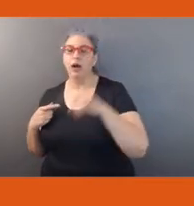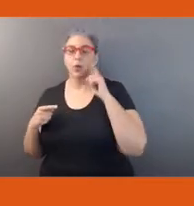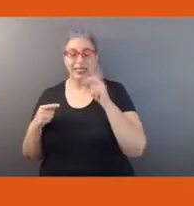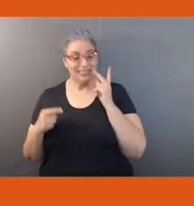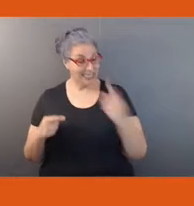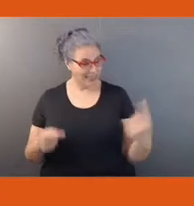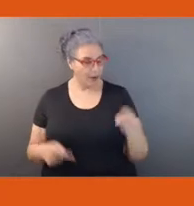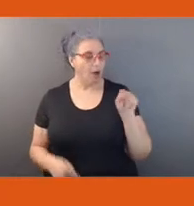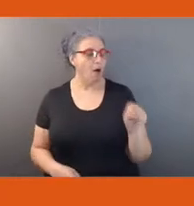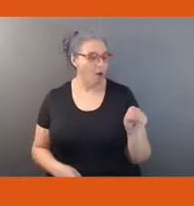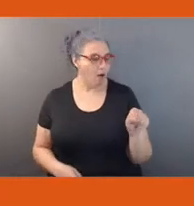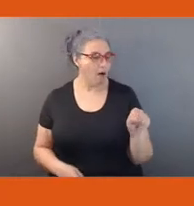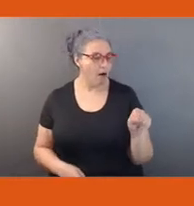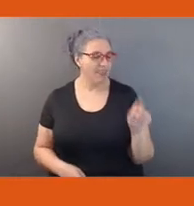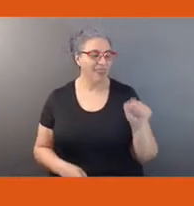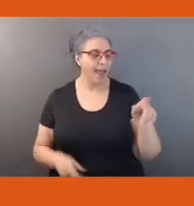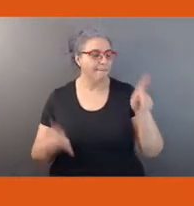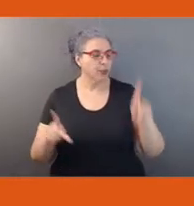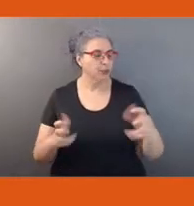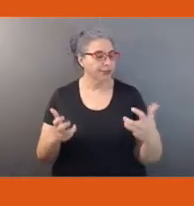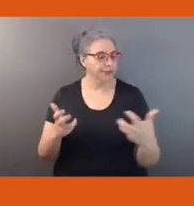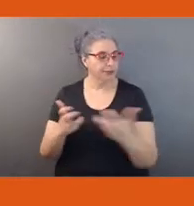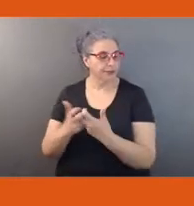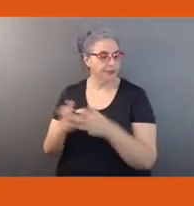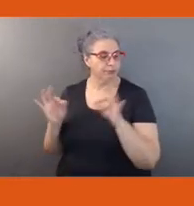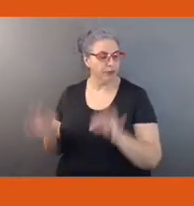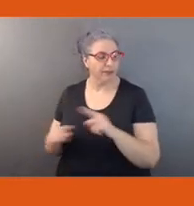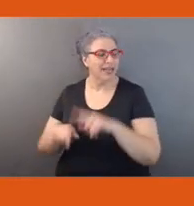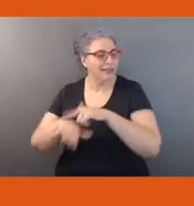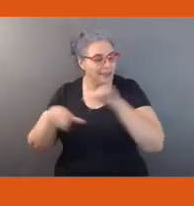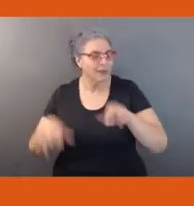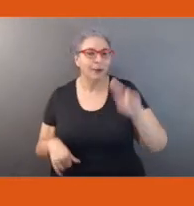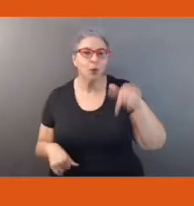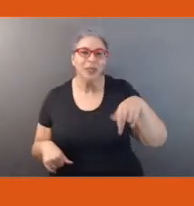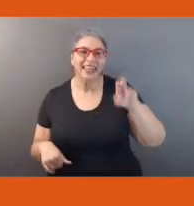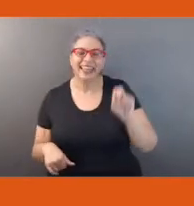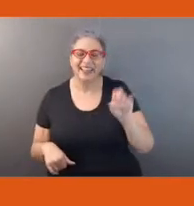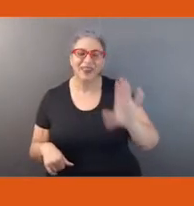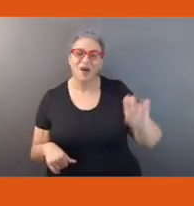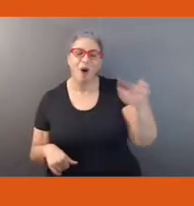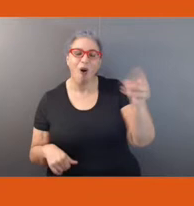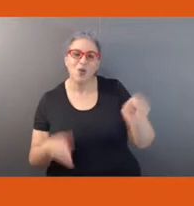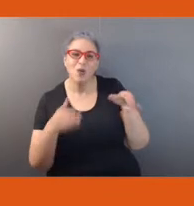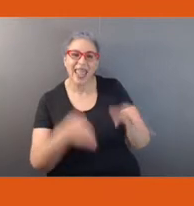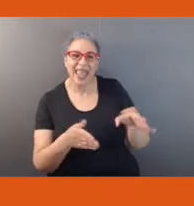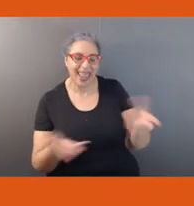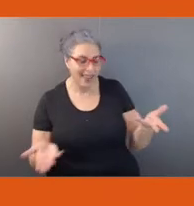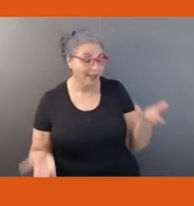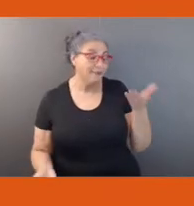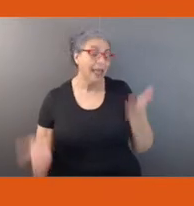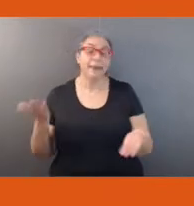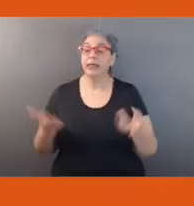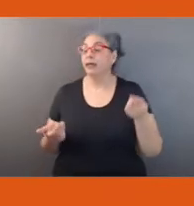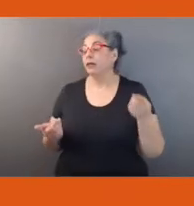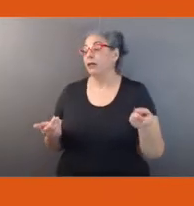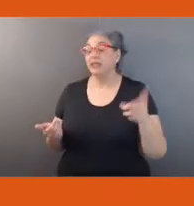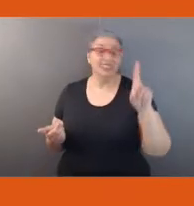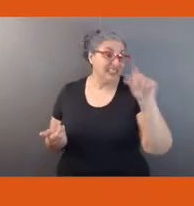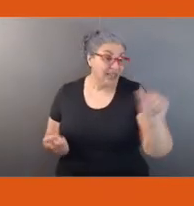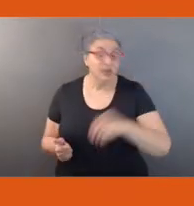across somebody who is unique in their own way, whether it be, you know, that they